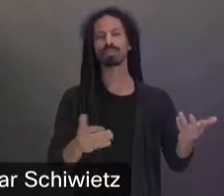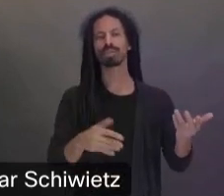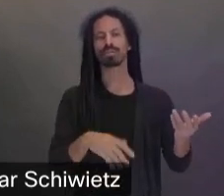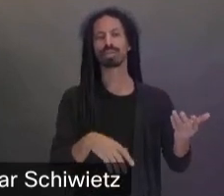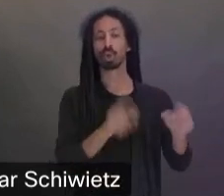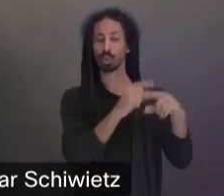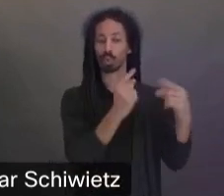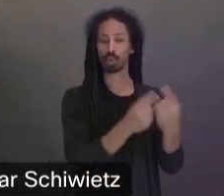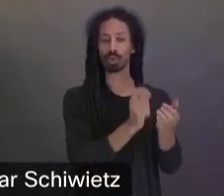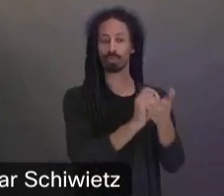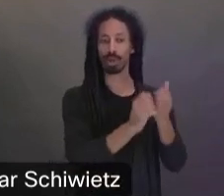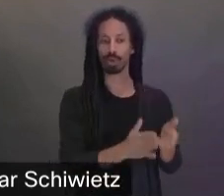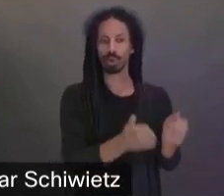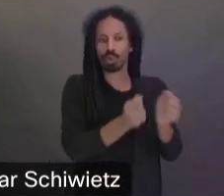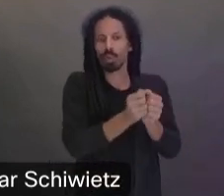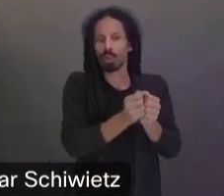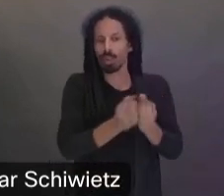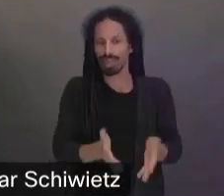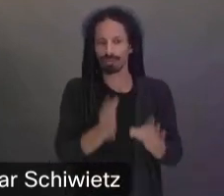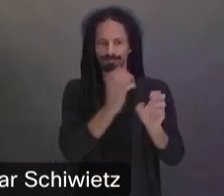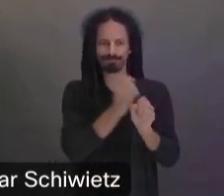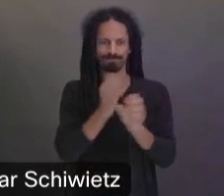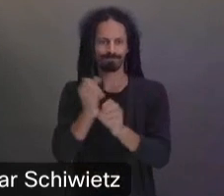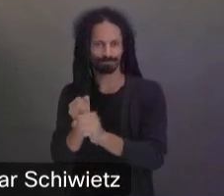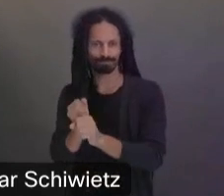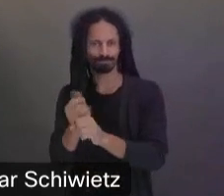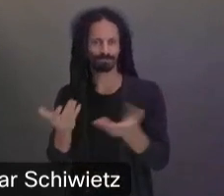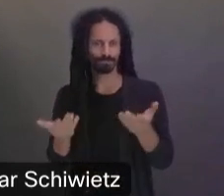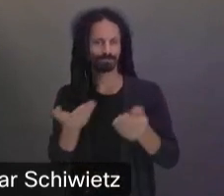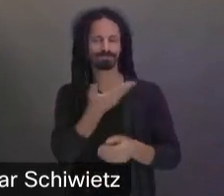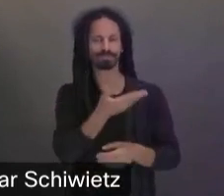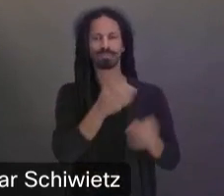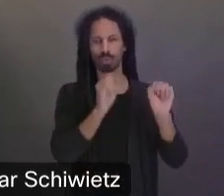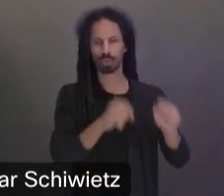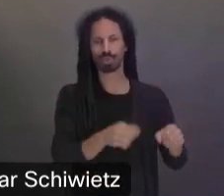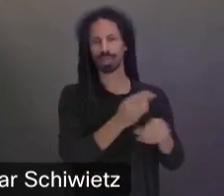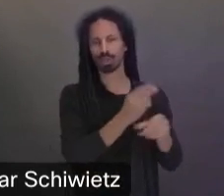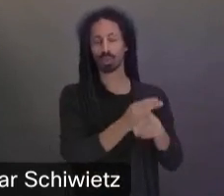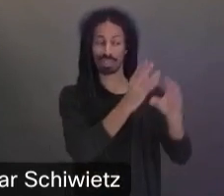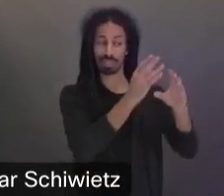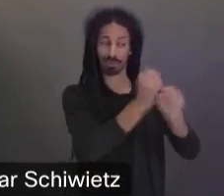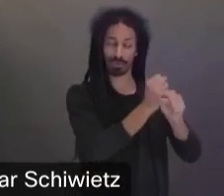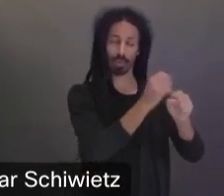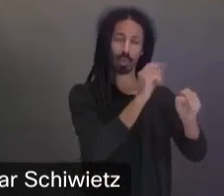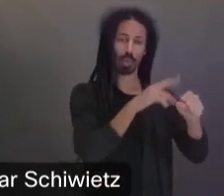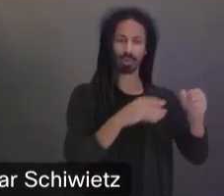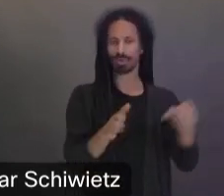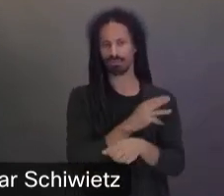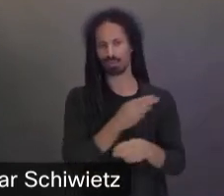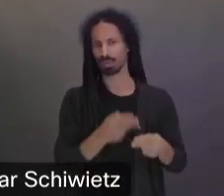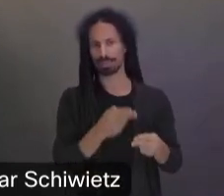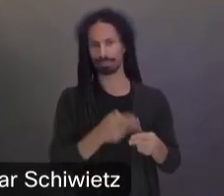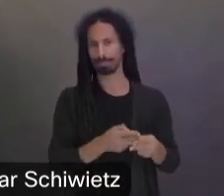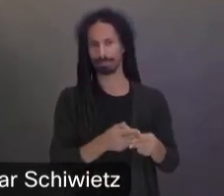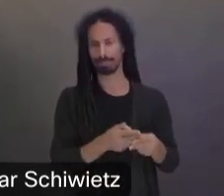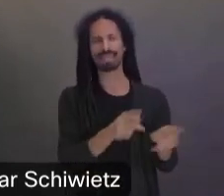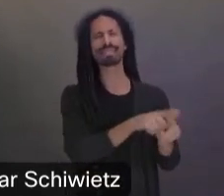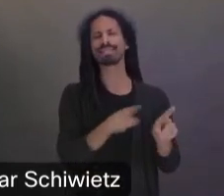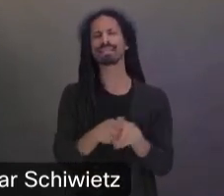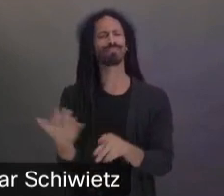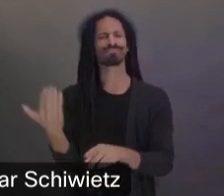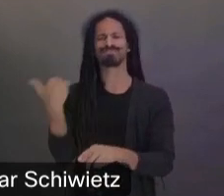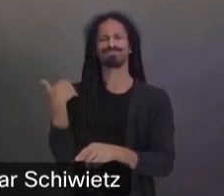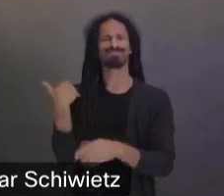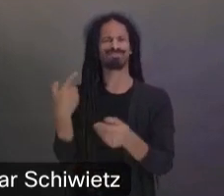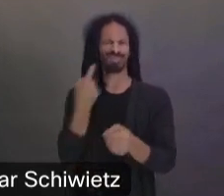always use an organization or institute as author, as we saw in that sample paper, the very